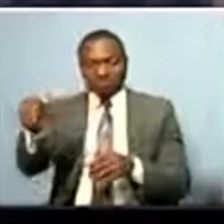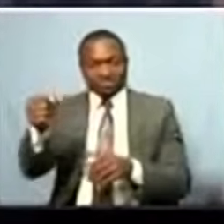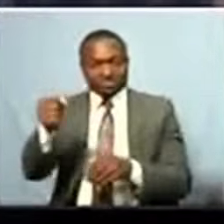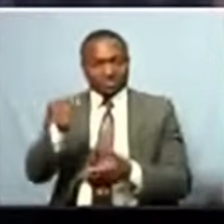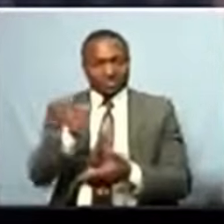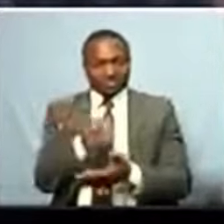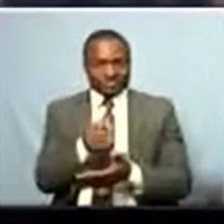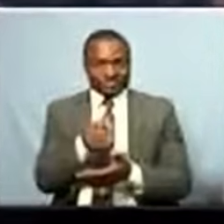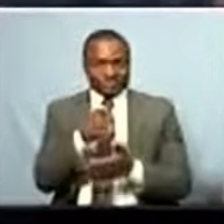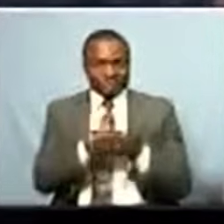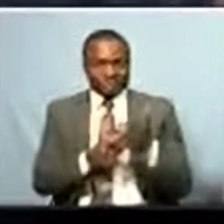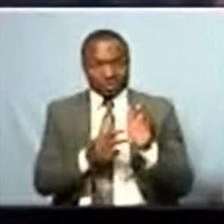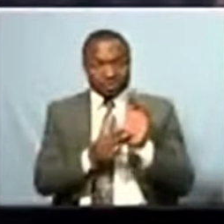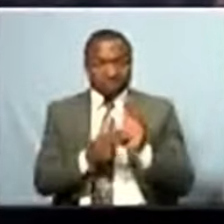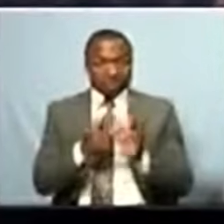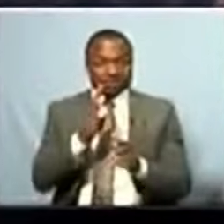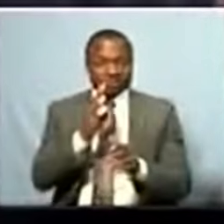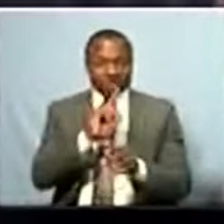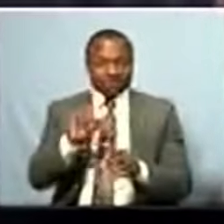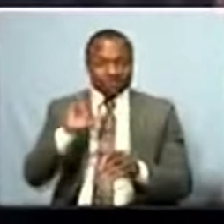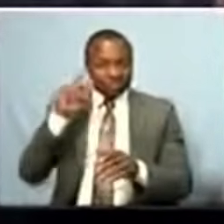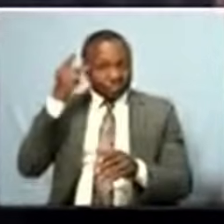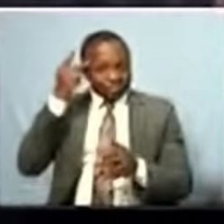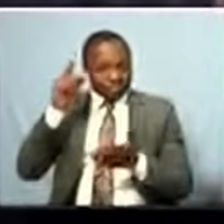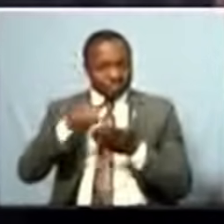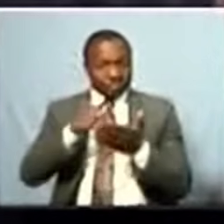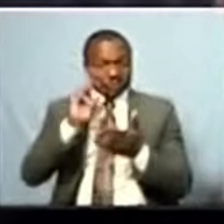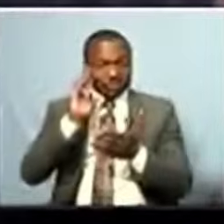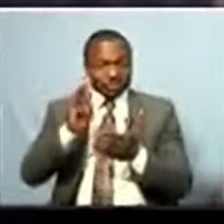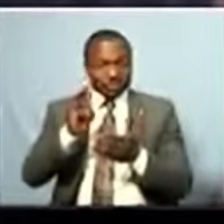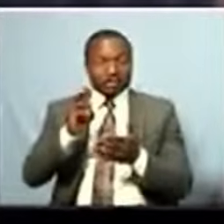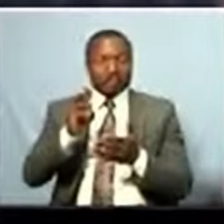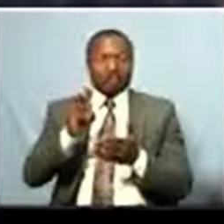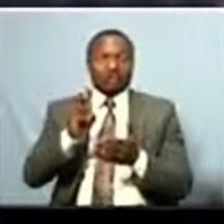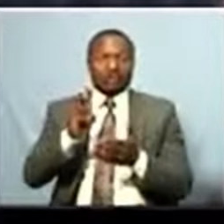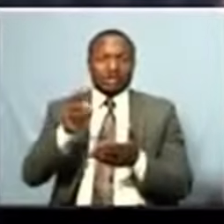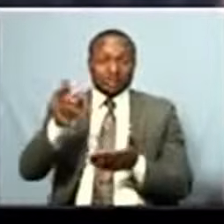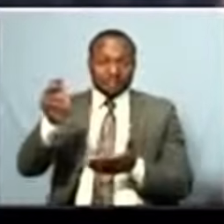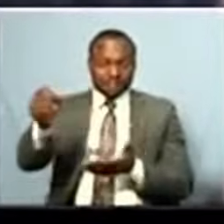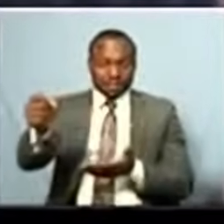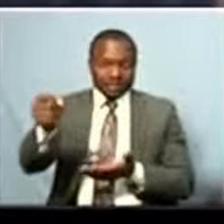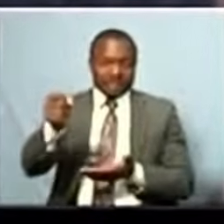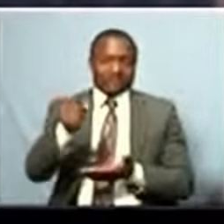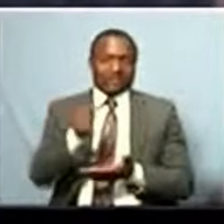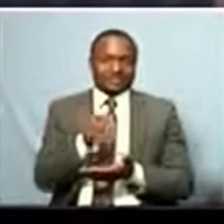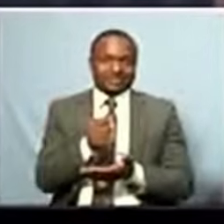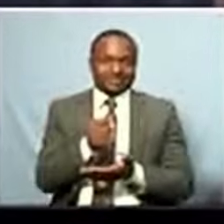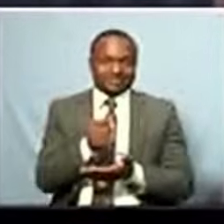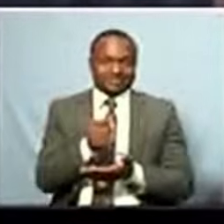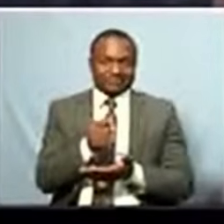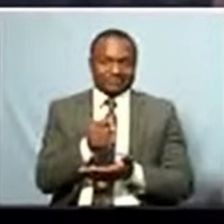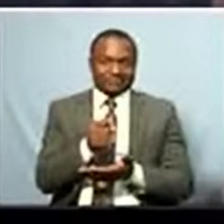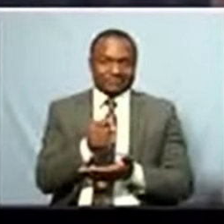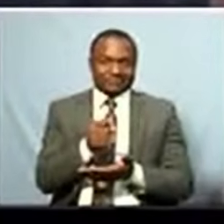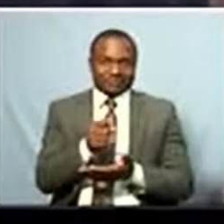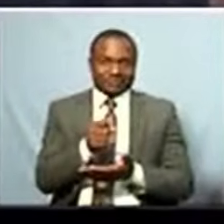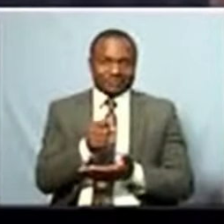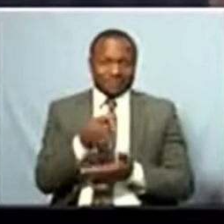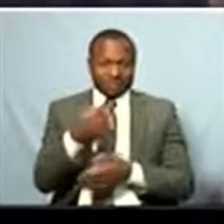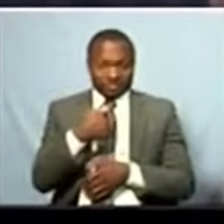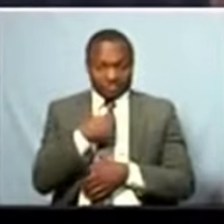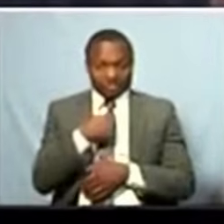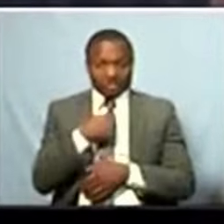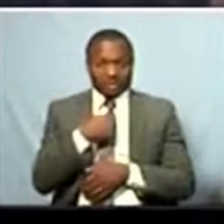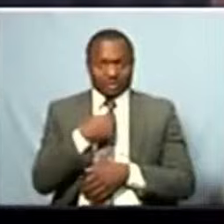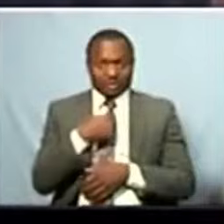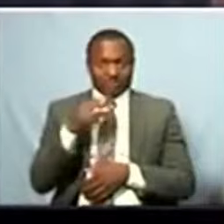is political parties shall elect. So that is actually what, for me, I